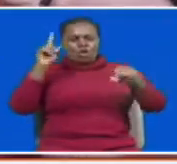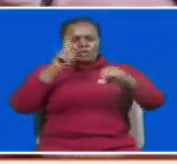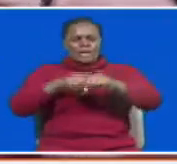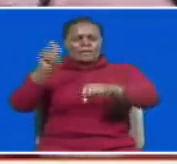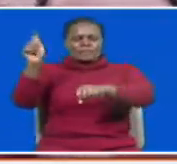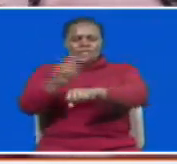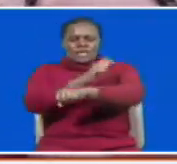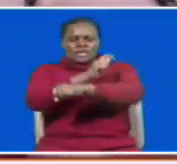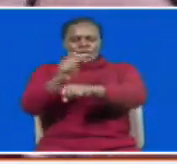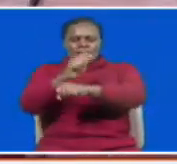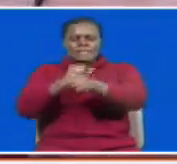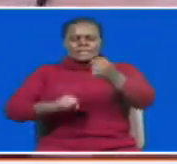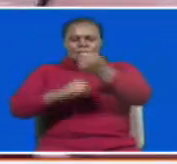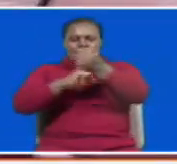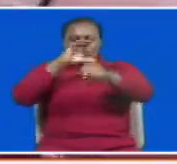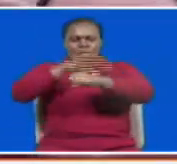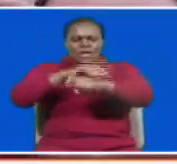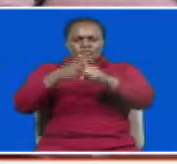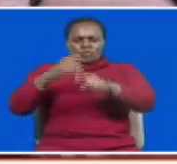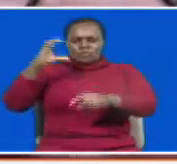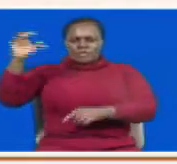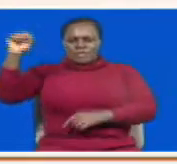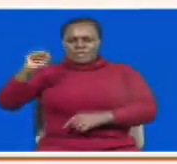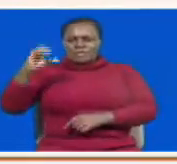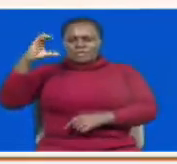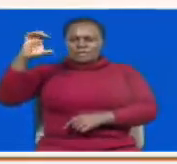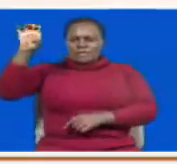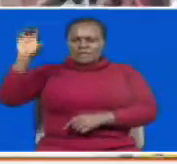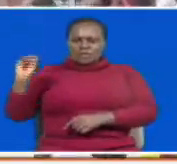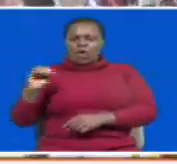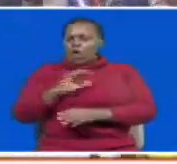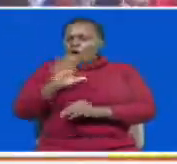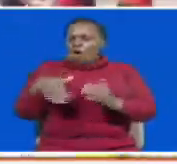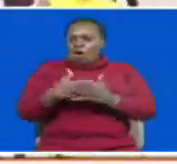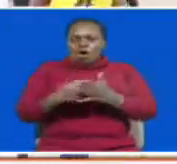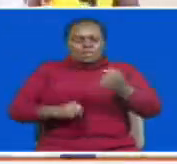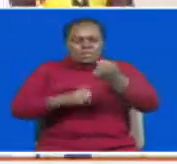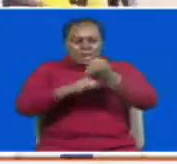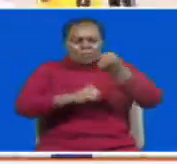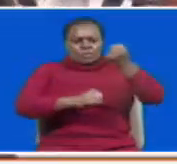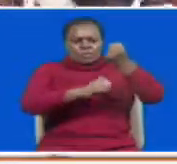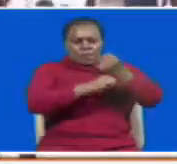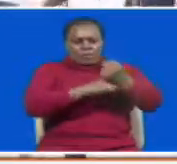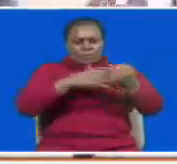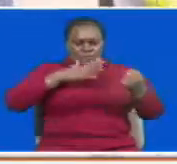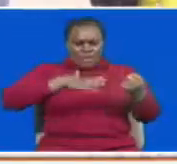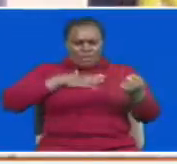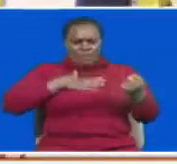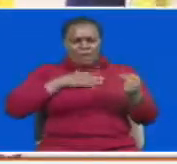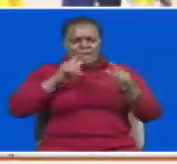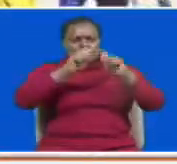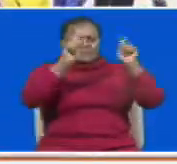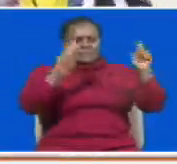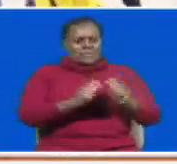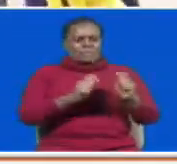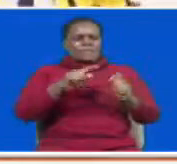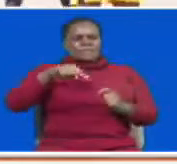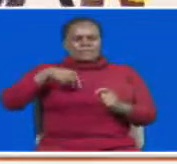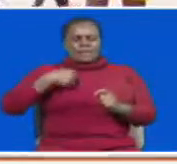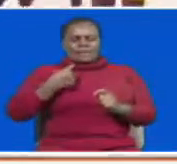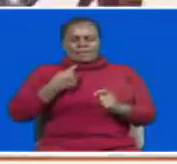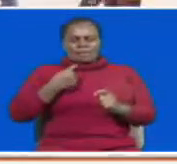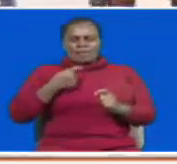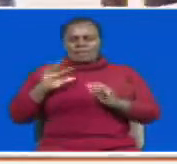na support ya mawaziri, CEO, kila mtu wa IDO, wote wametusaidia. Na team